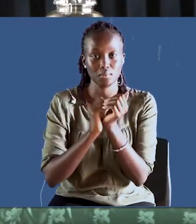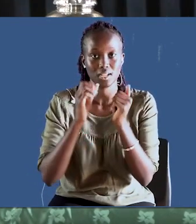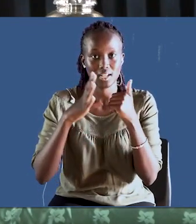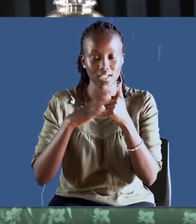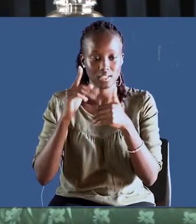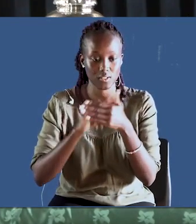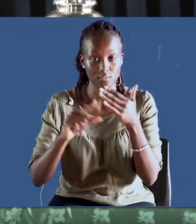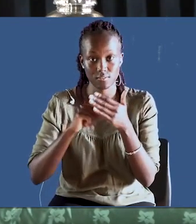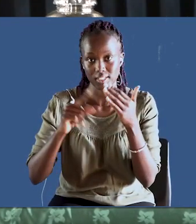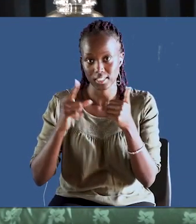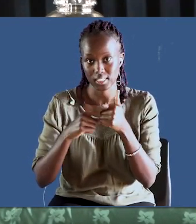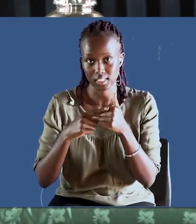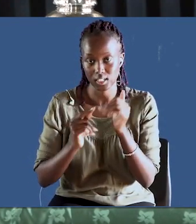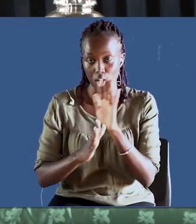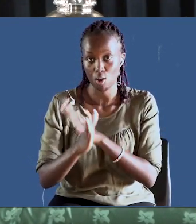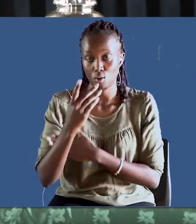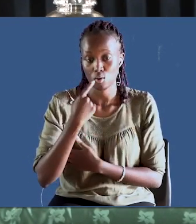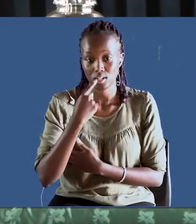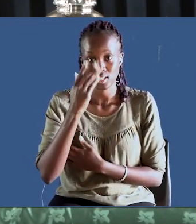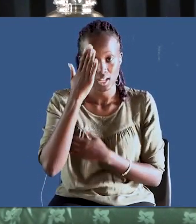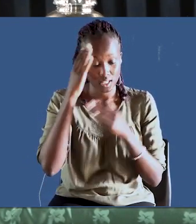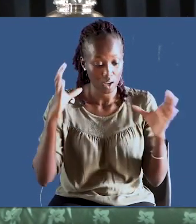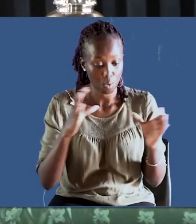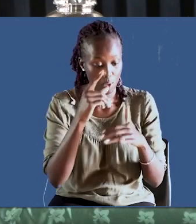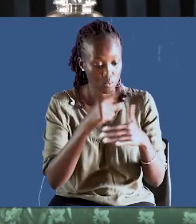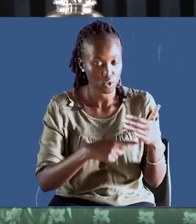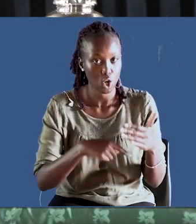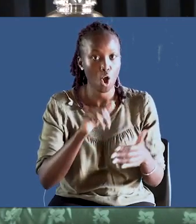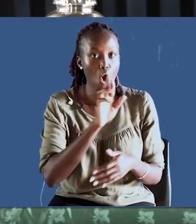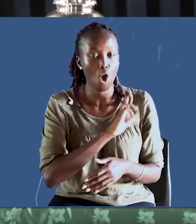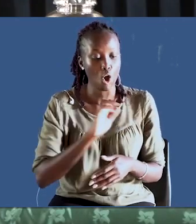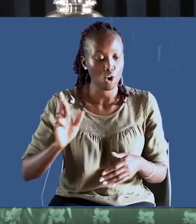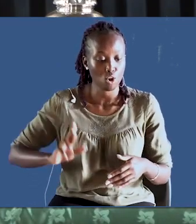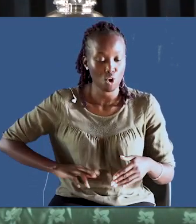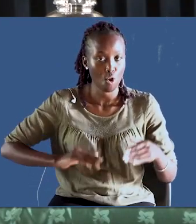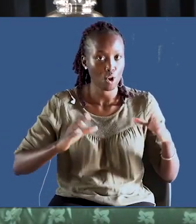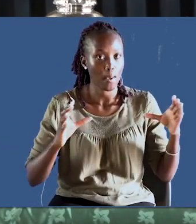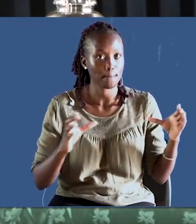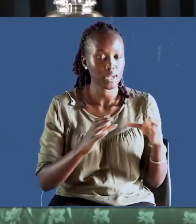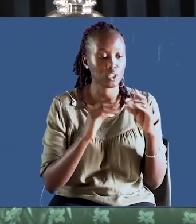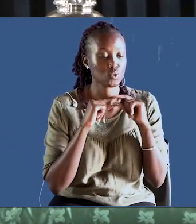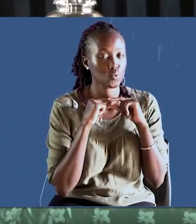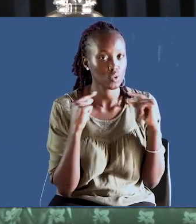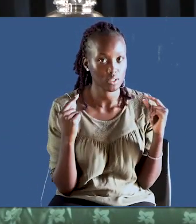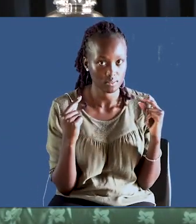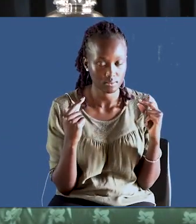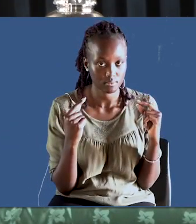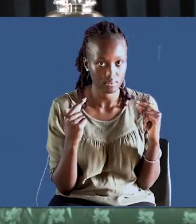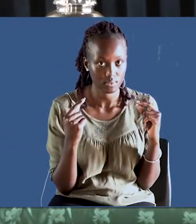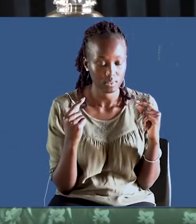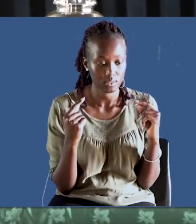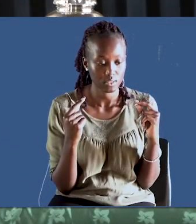Israel as a royal priesthood, as